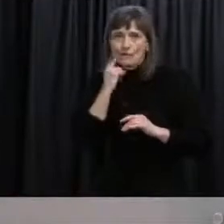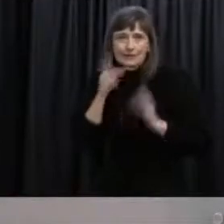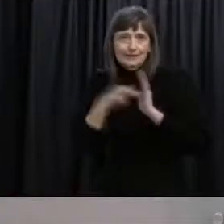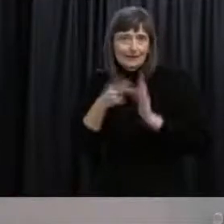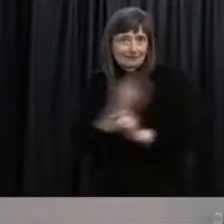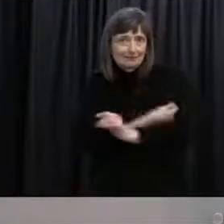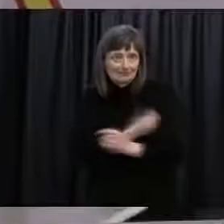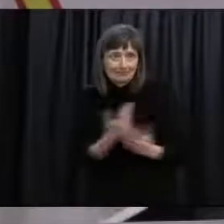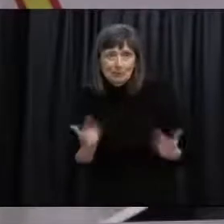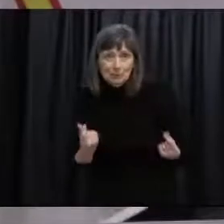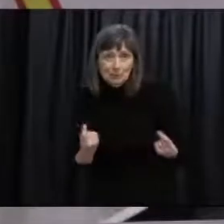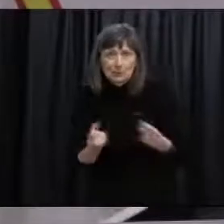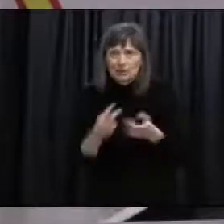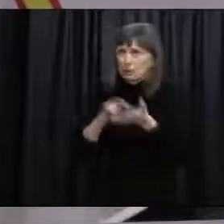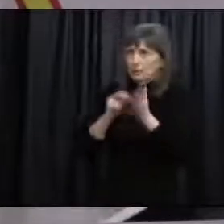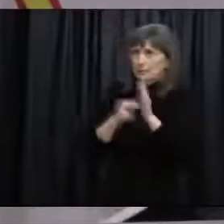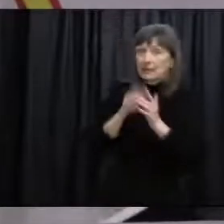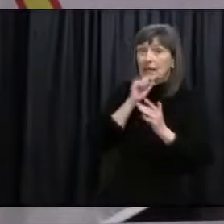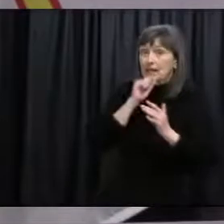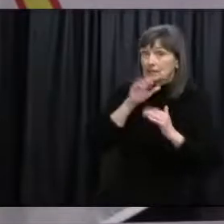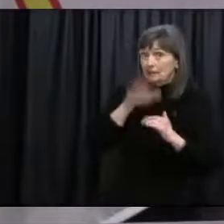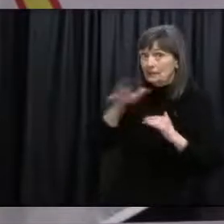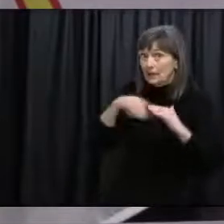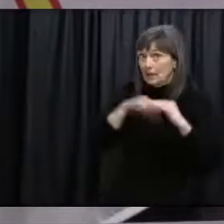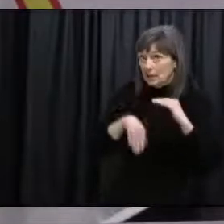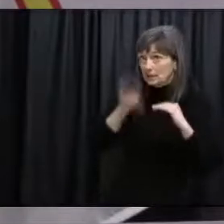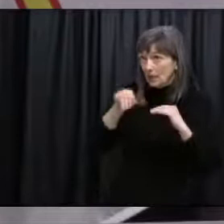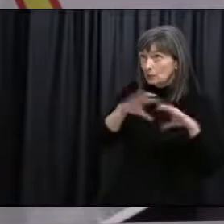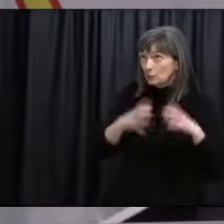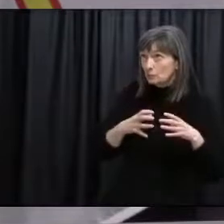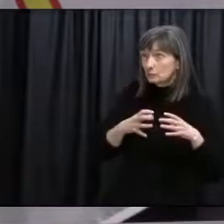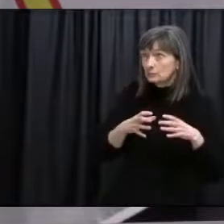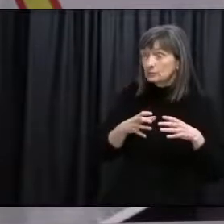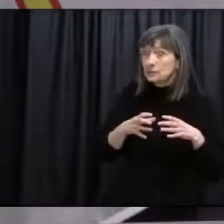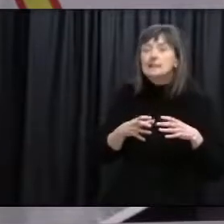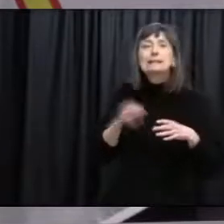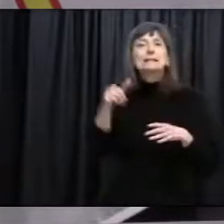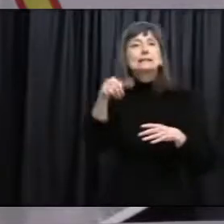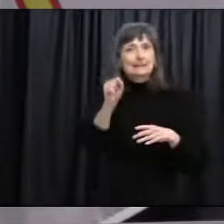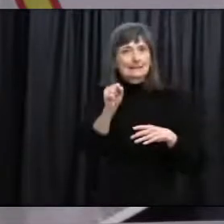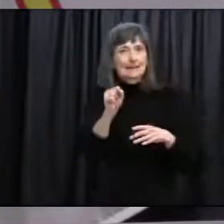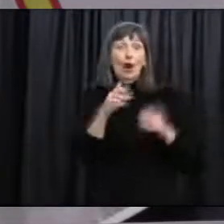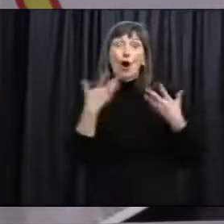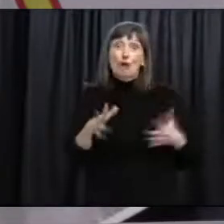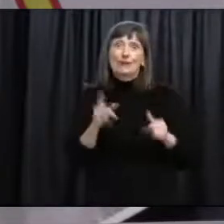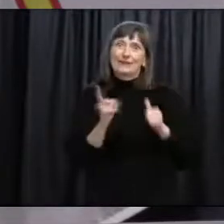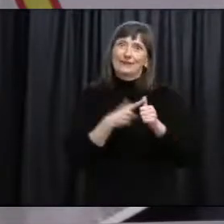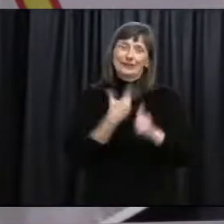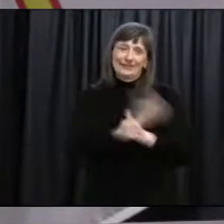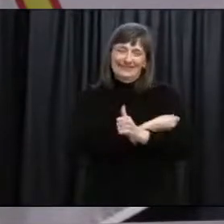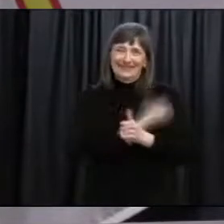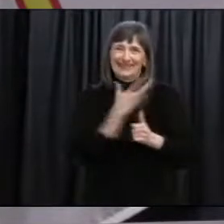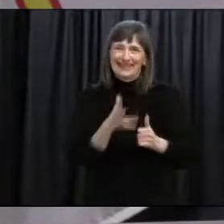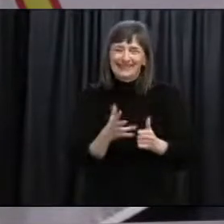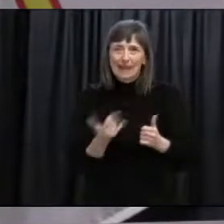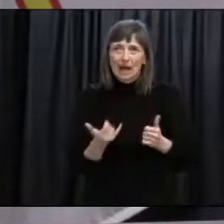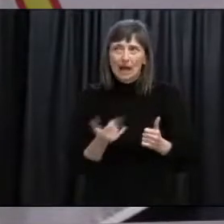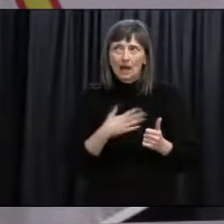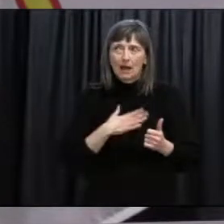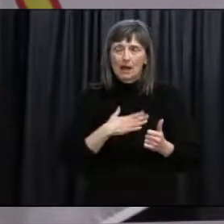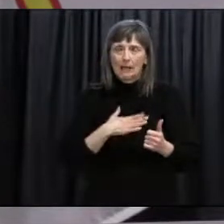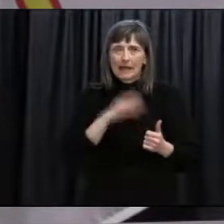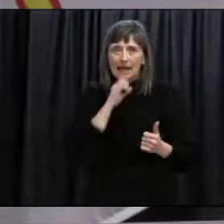So people who are under the age of 55, is that what you mean? Yes. Yeah. So we